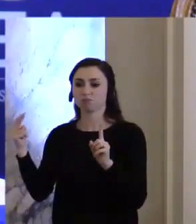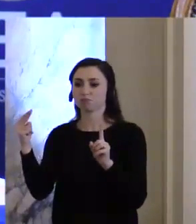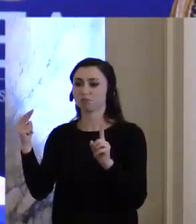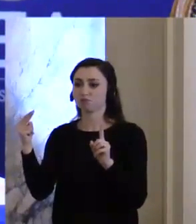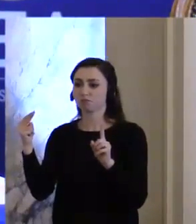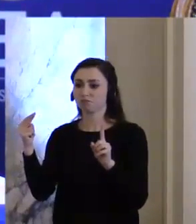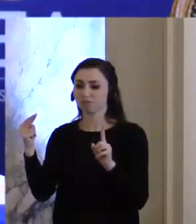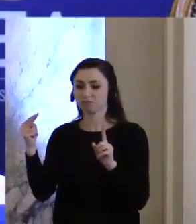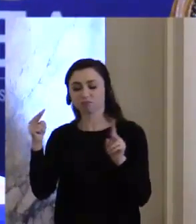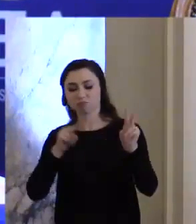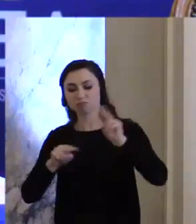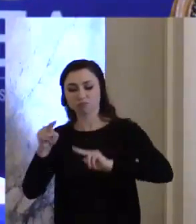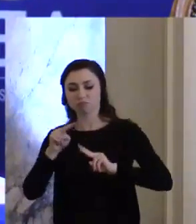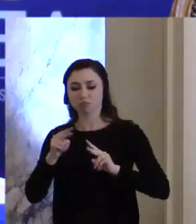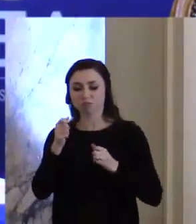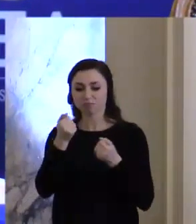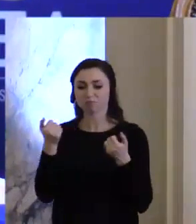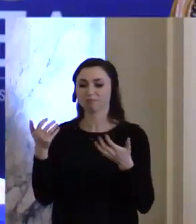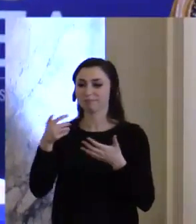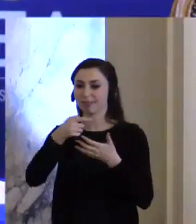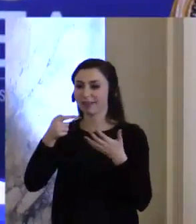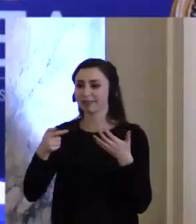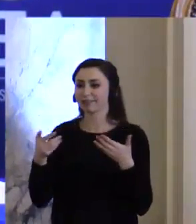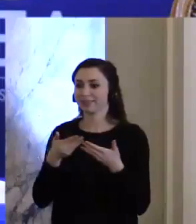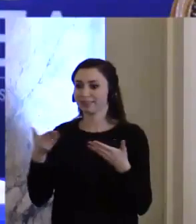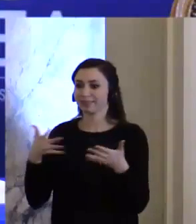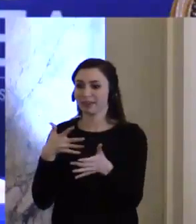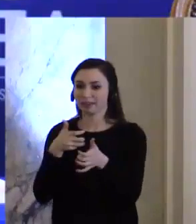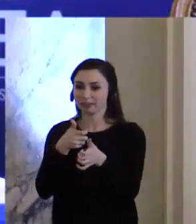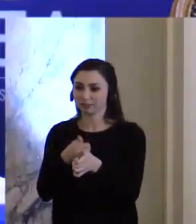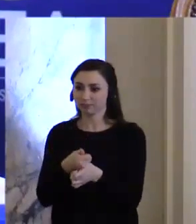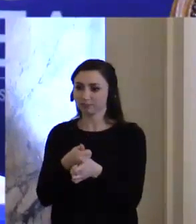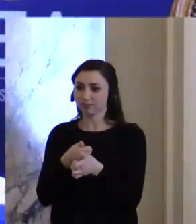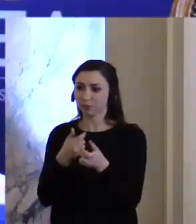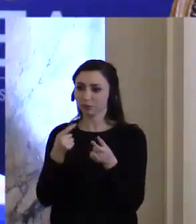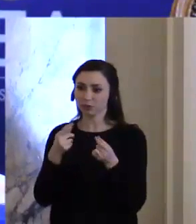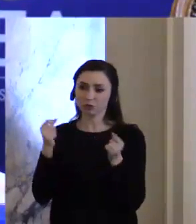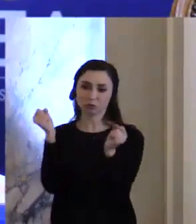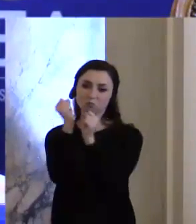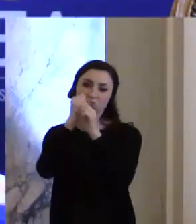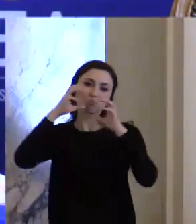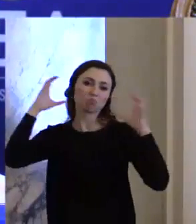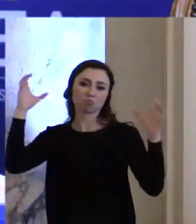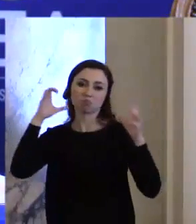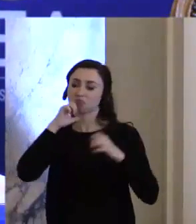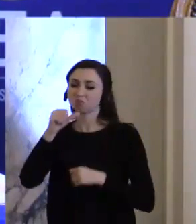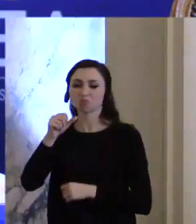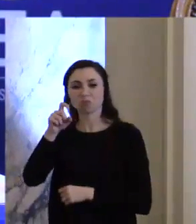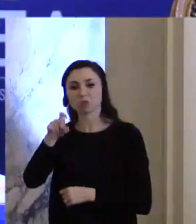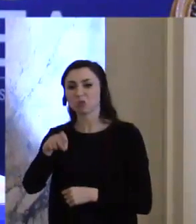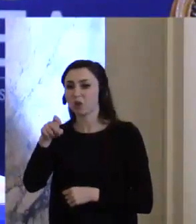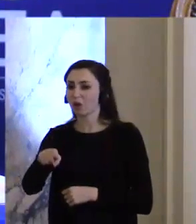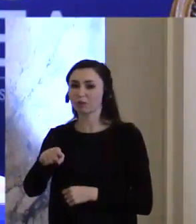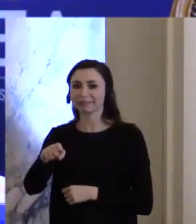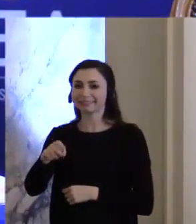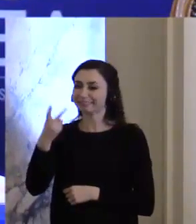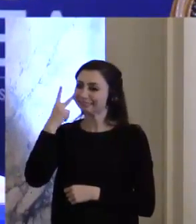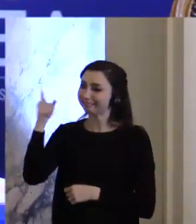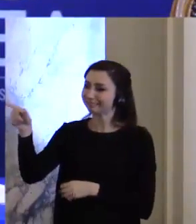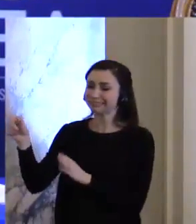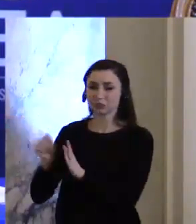panorama of the multiple things we do in each member state that do not necessarily make it to the news